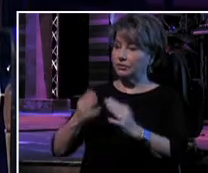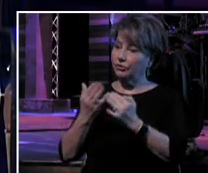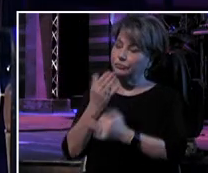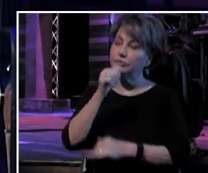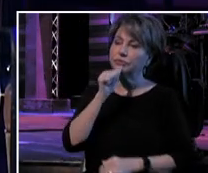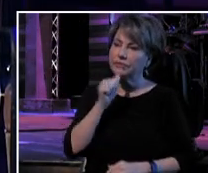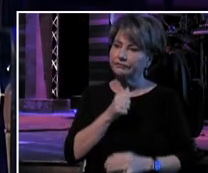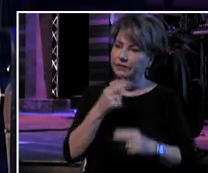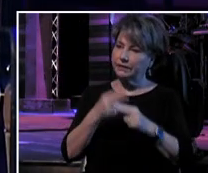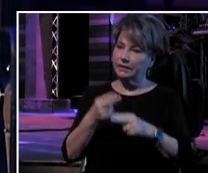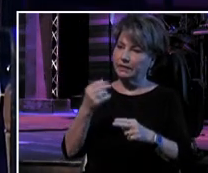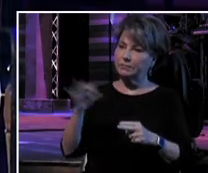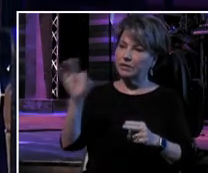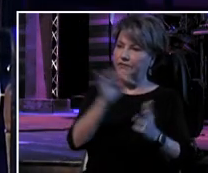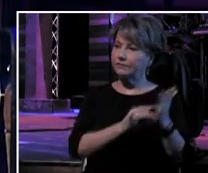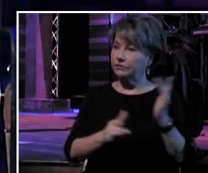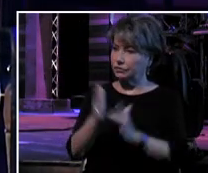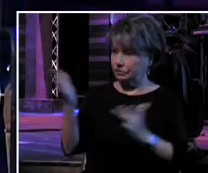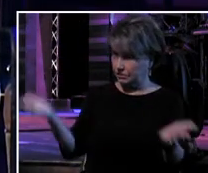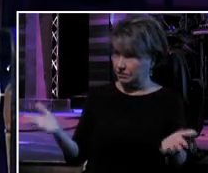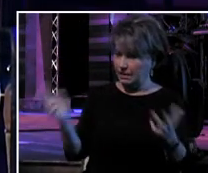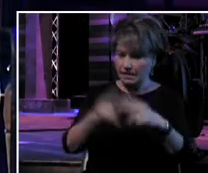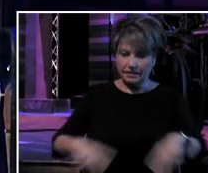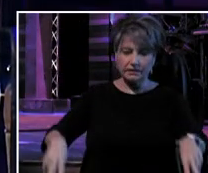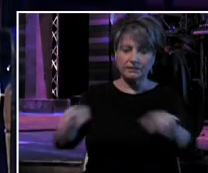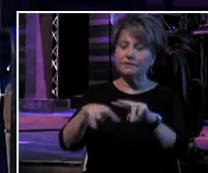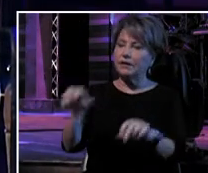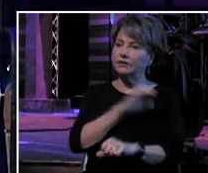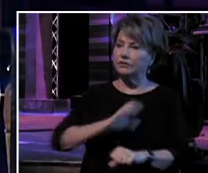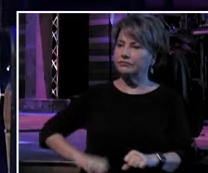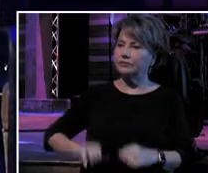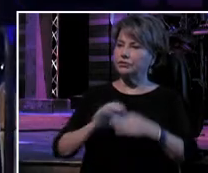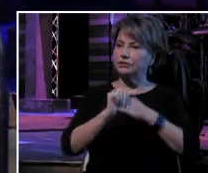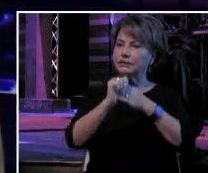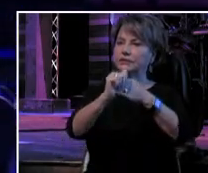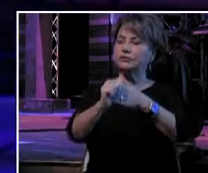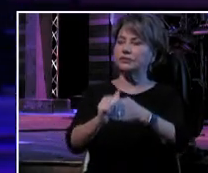of Jesus. Do you realize that's the value of Christian leadership?